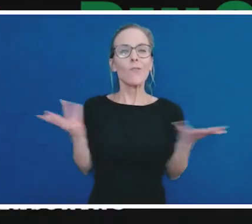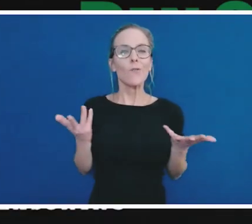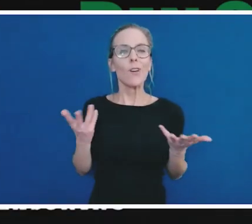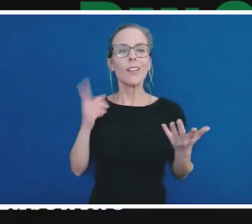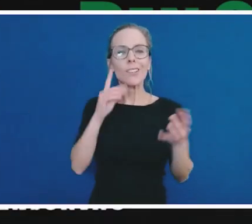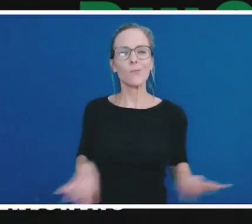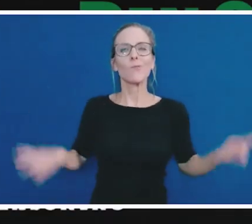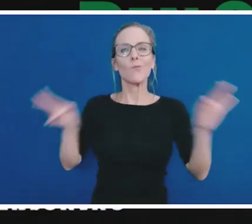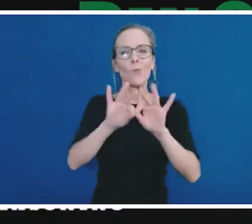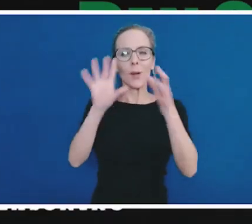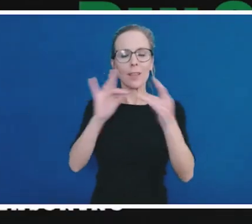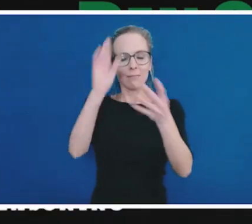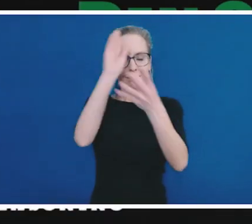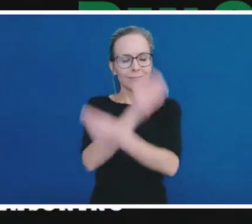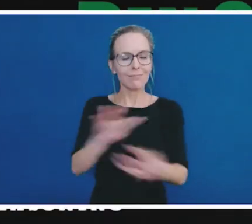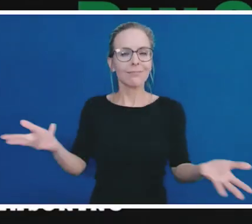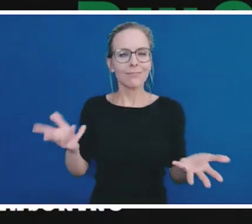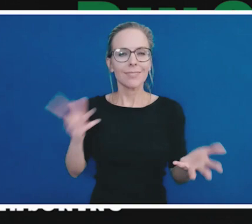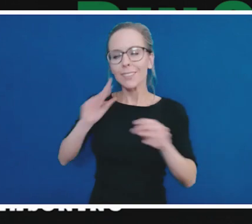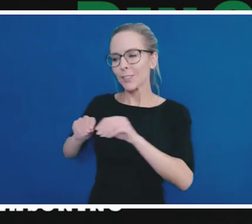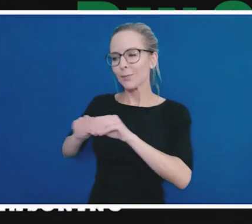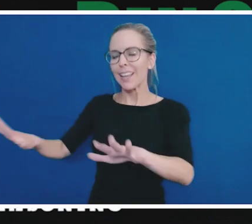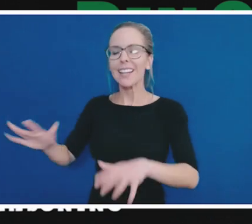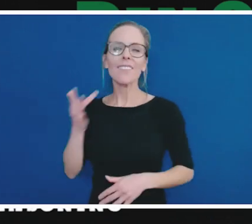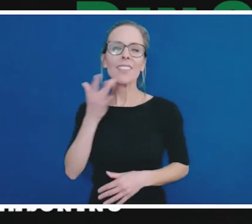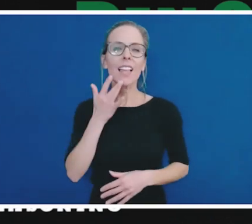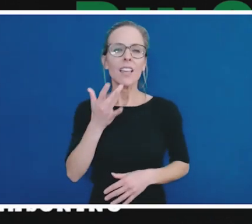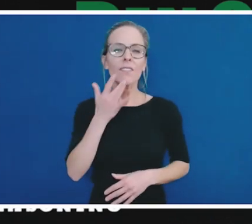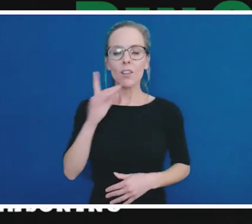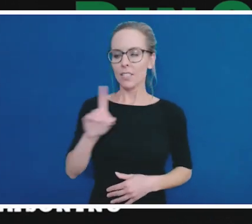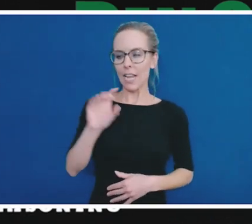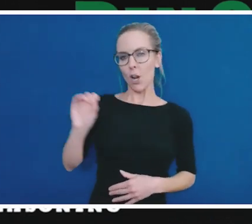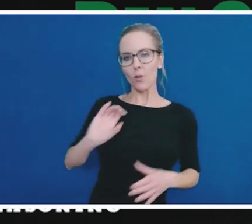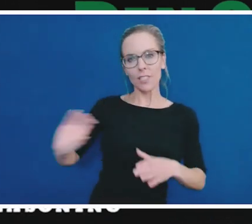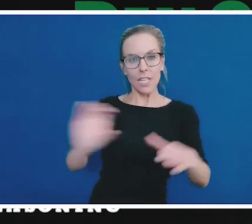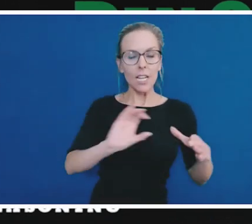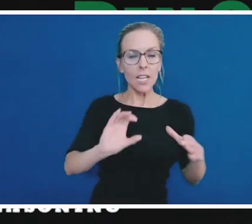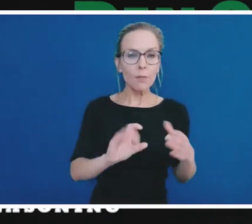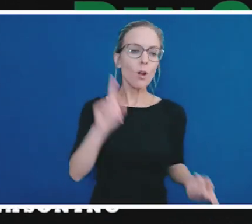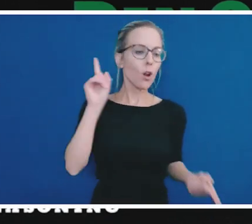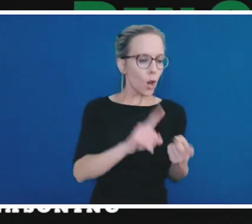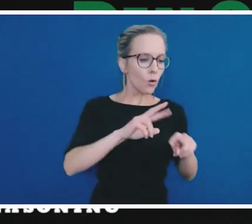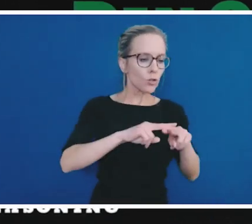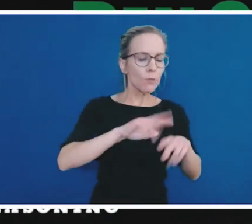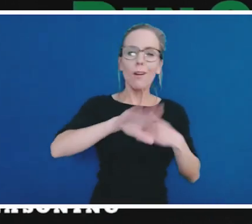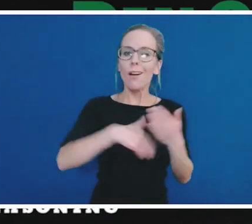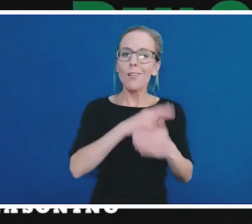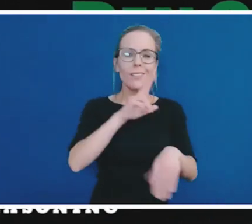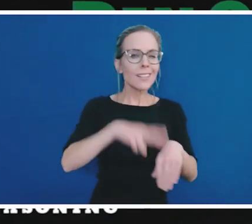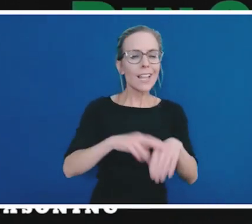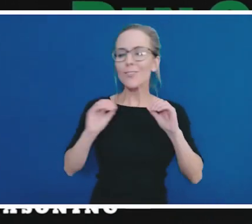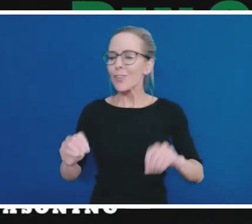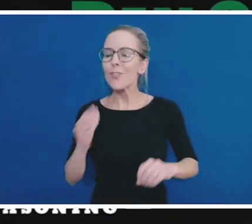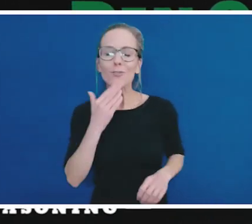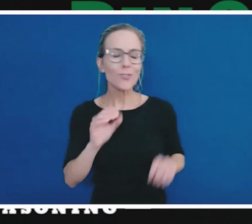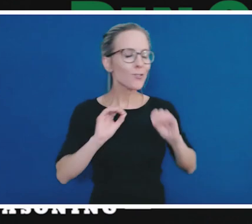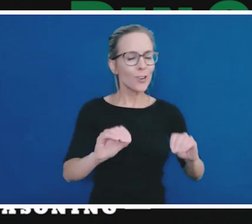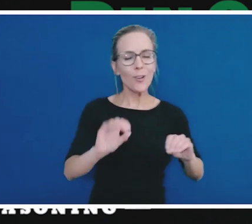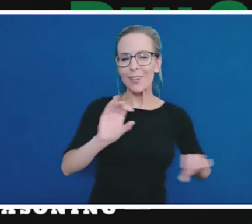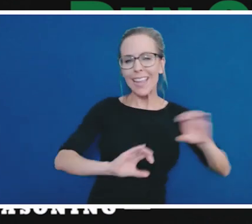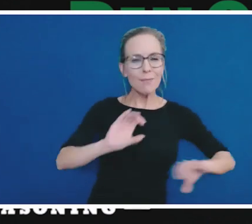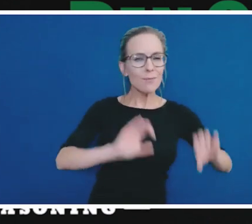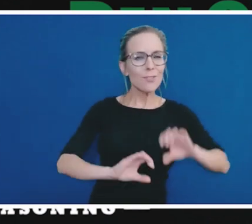I'm here today with an urgent message about the spread of flavor. Dan-O's seasoning is low sodium, all natural, no sugar,